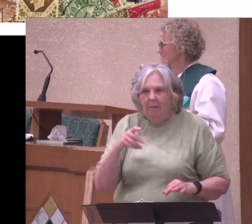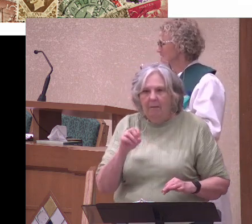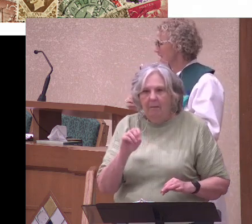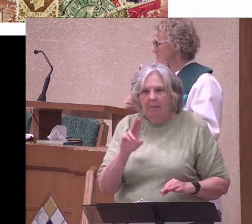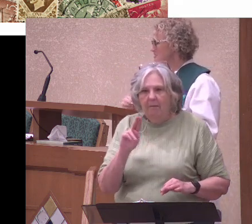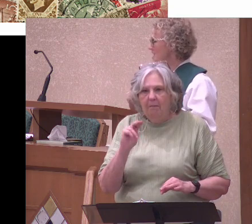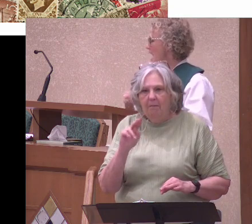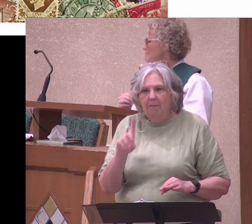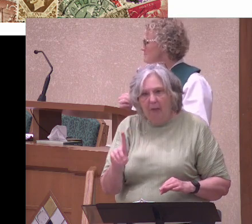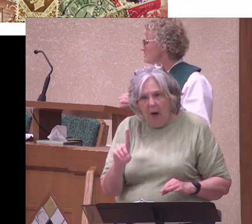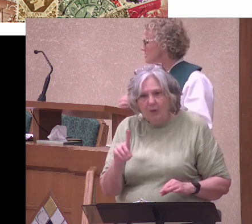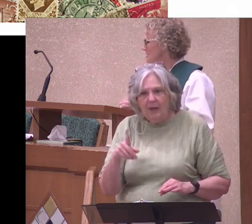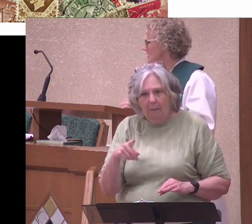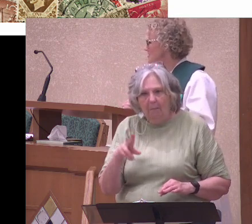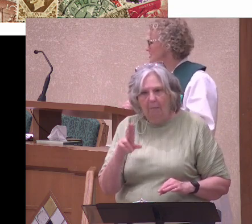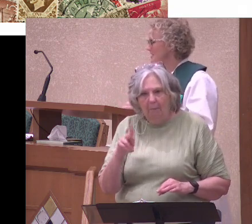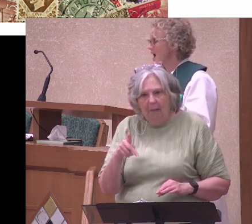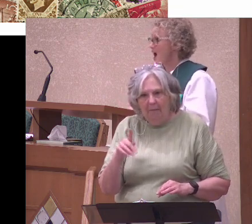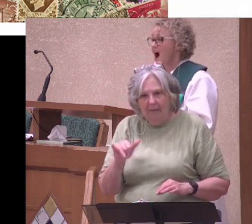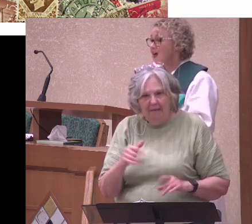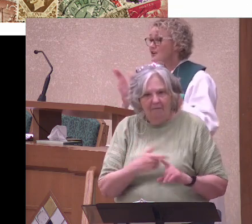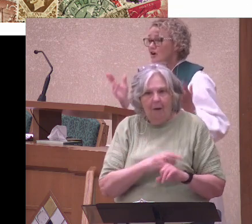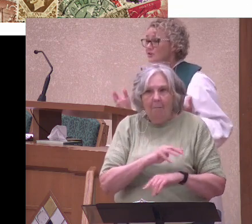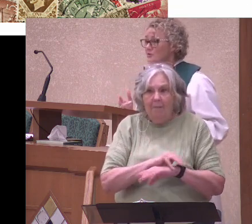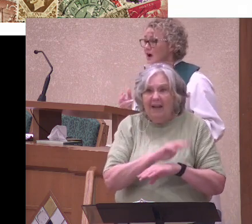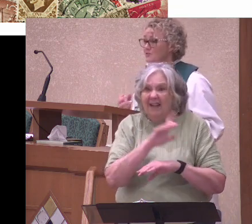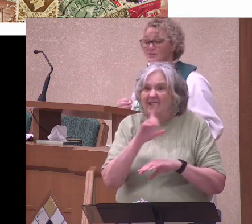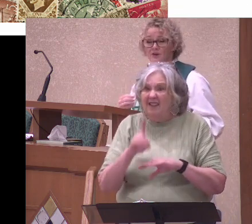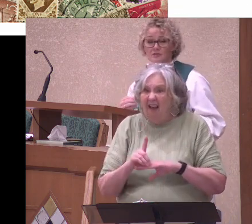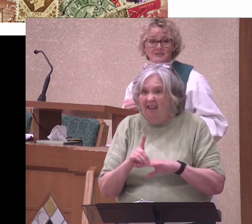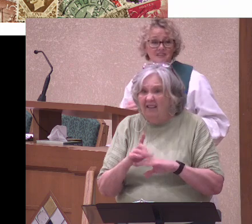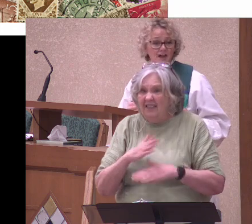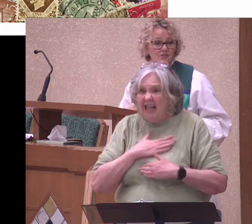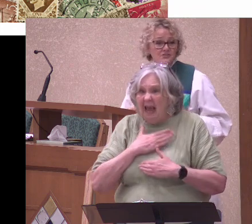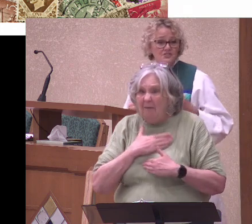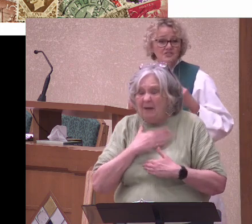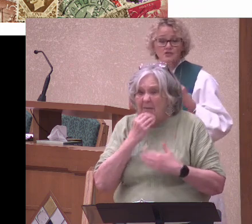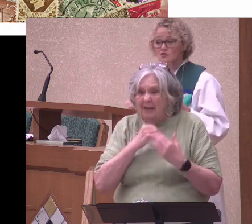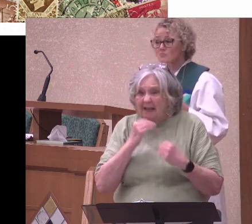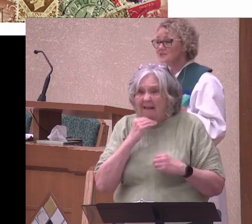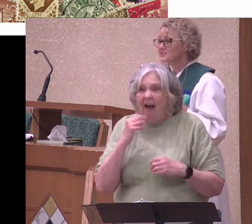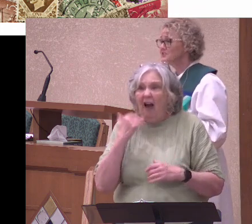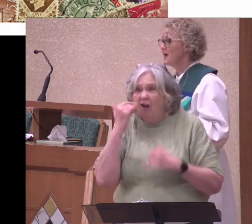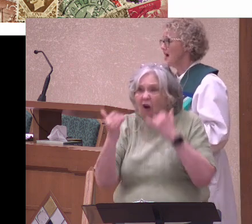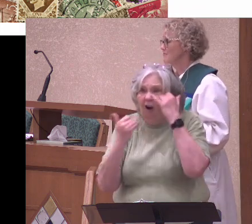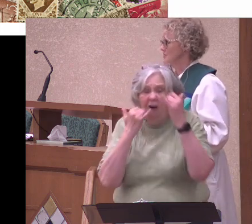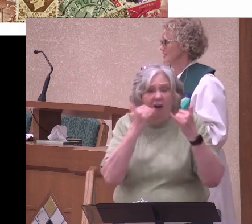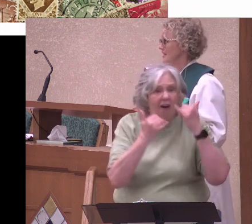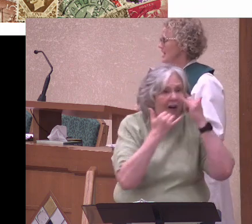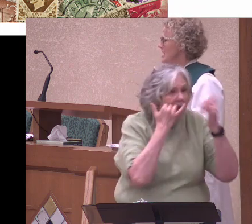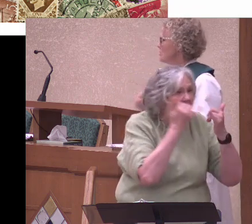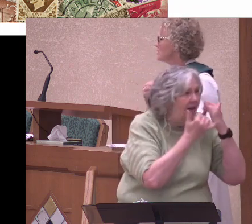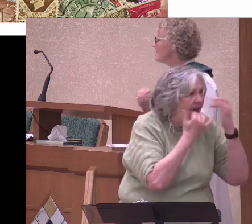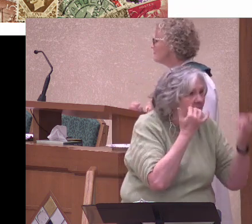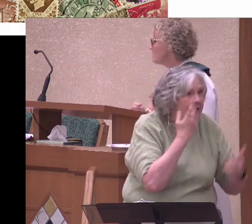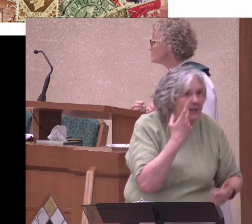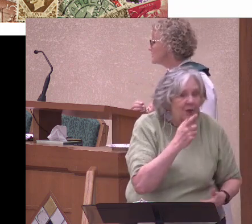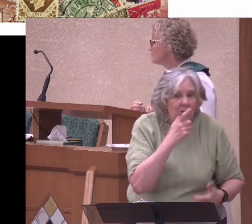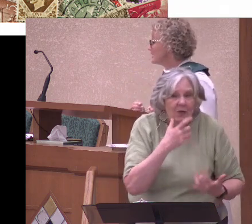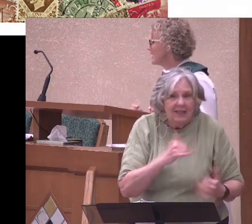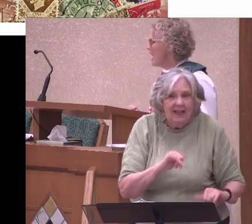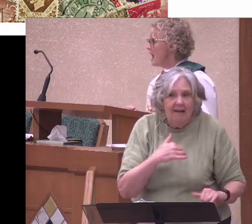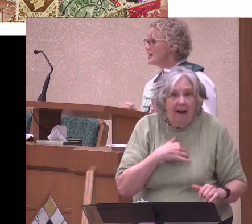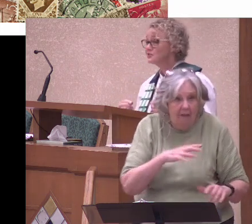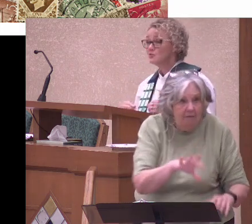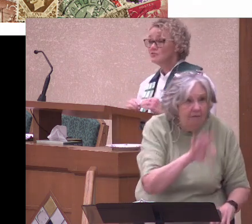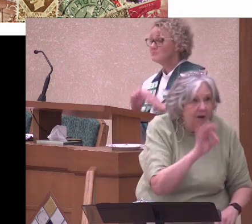from the McDonald's Happy Meal collection, I called around to other McDonald's to see who might still have one. And when I found